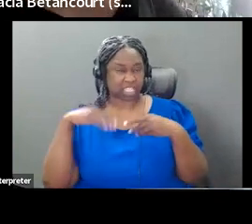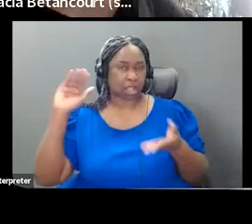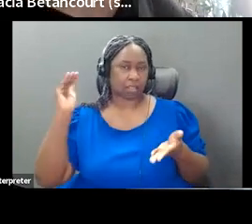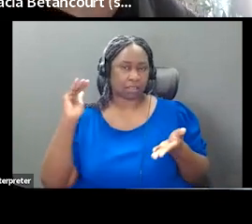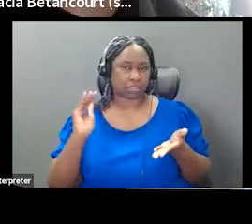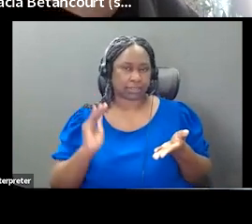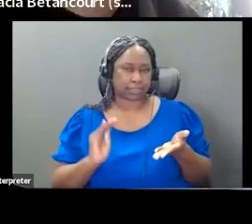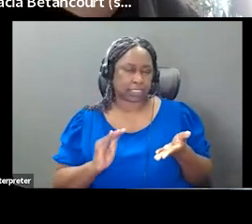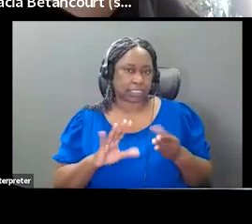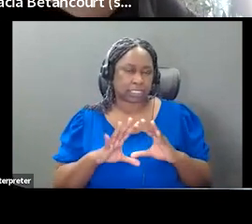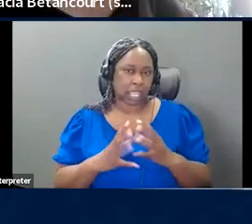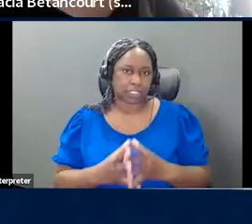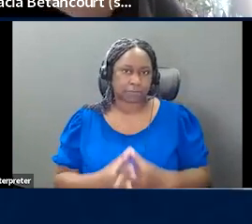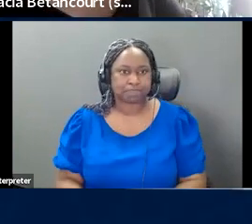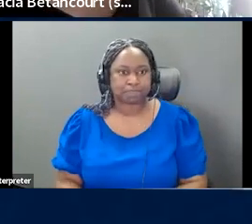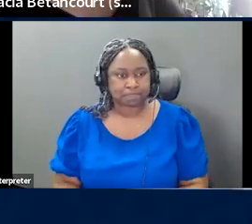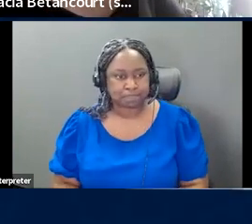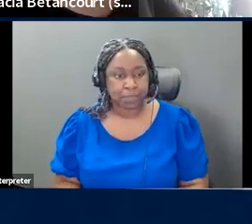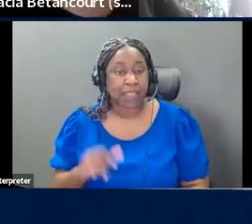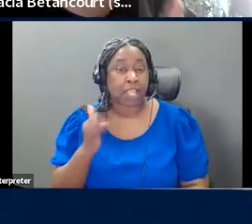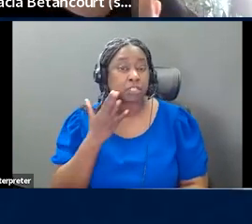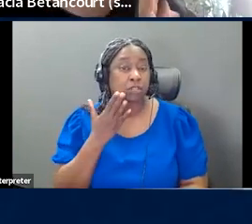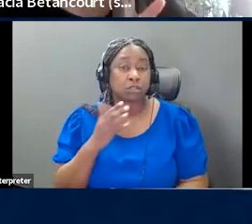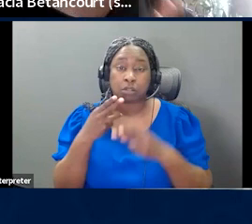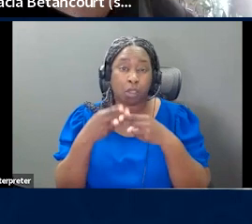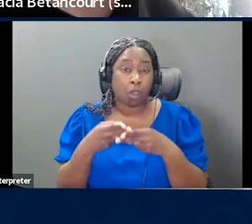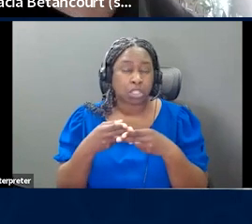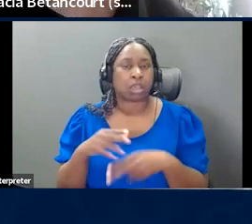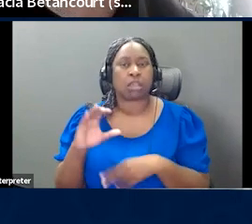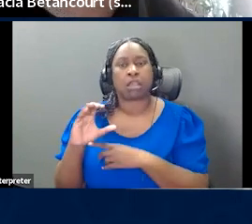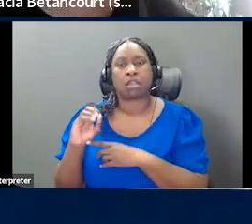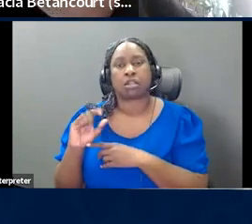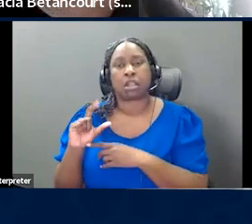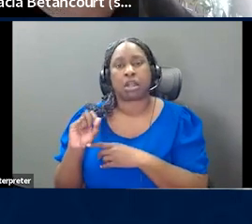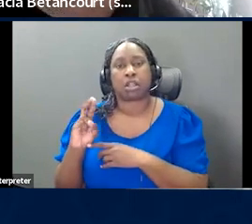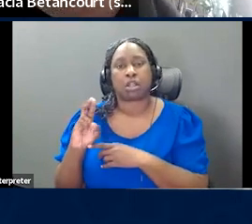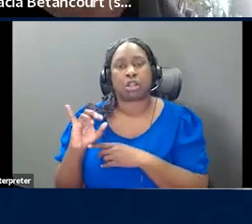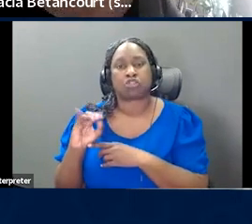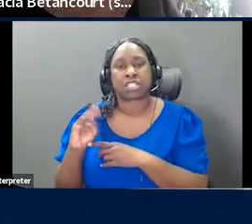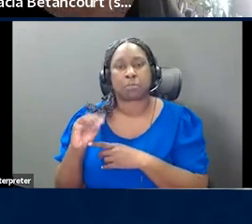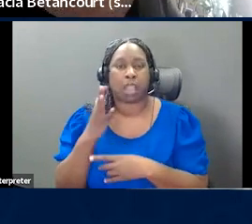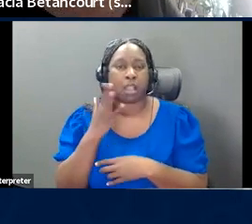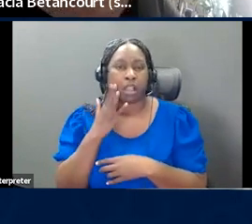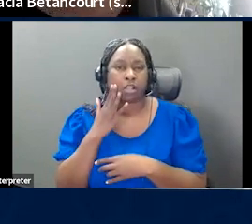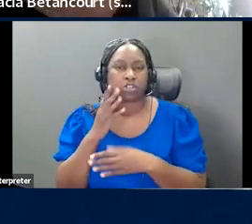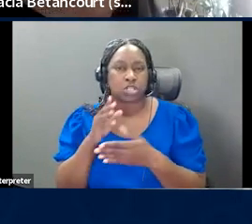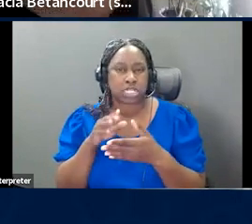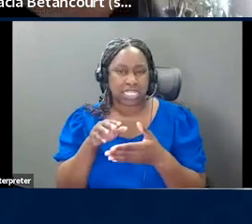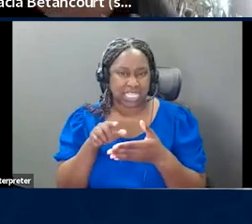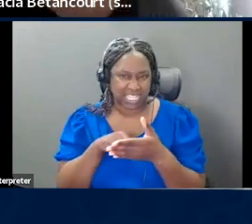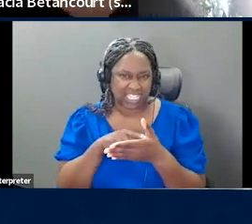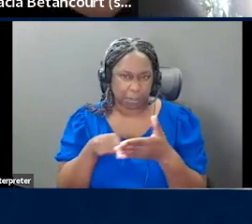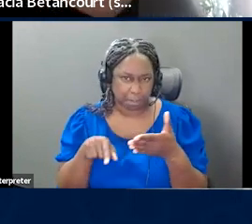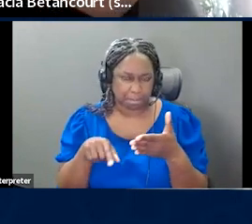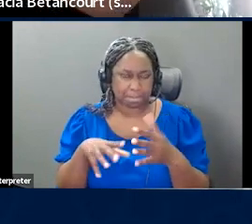society. So that's called colorism. We'll go back to that in just a second. And for the purposes of today, this isn't how I